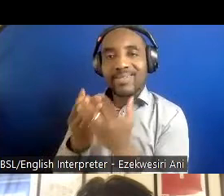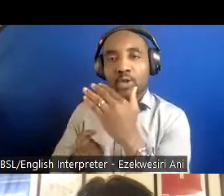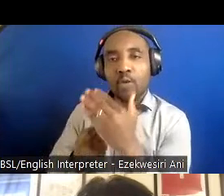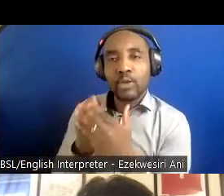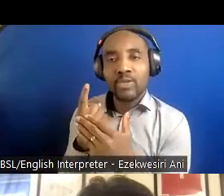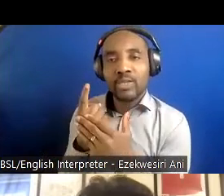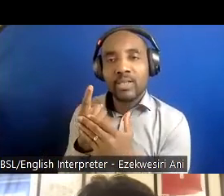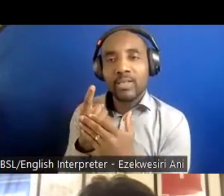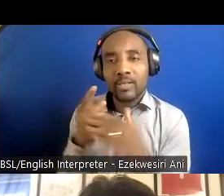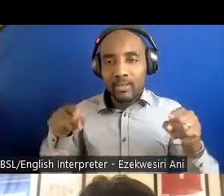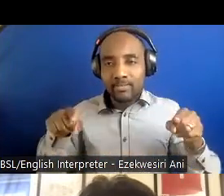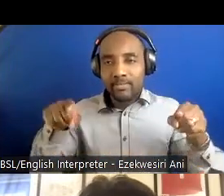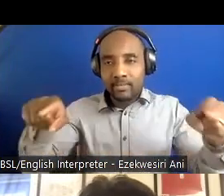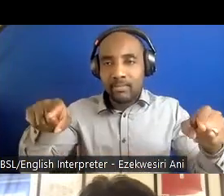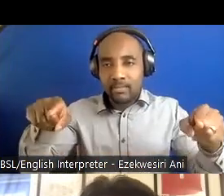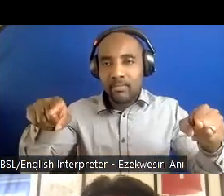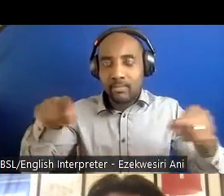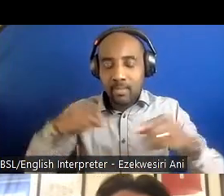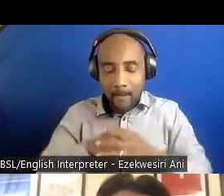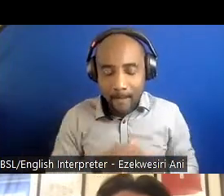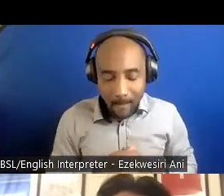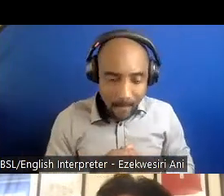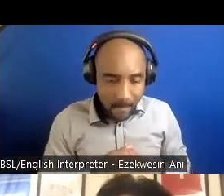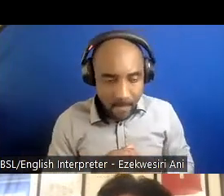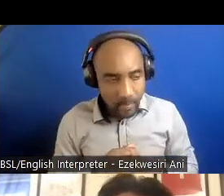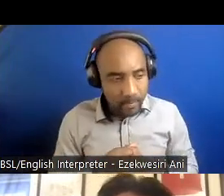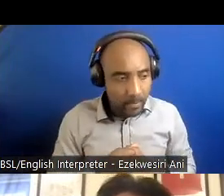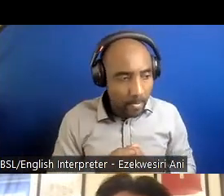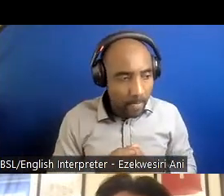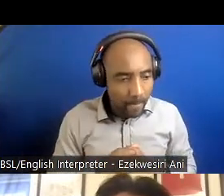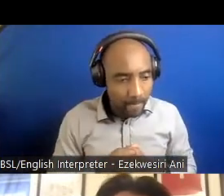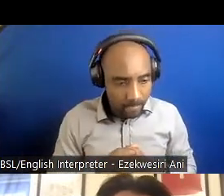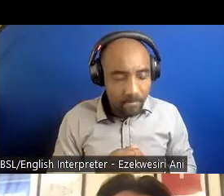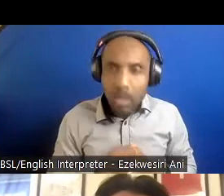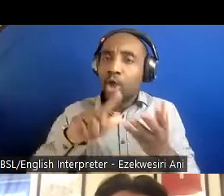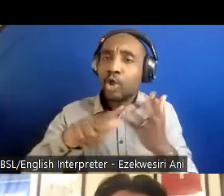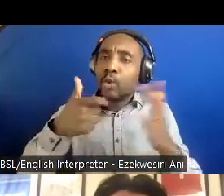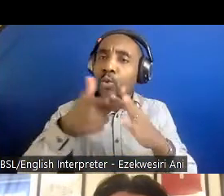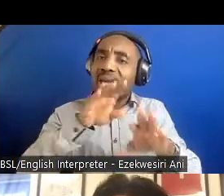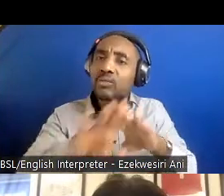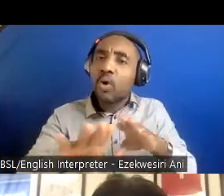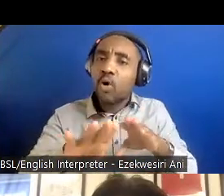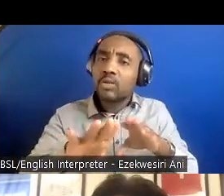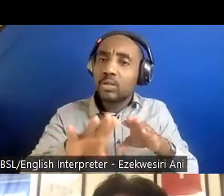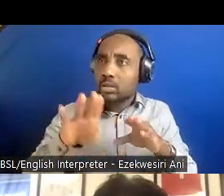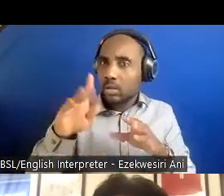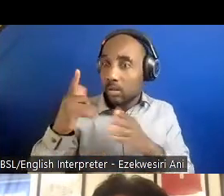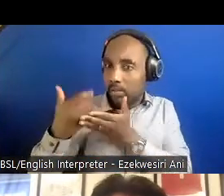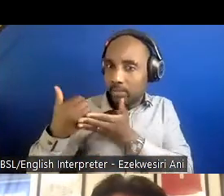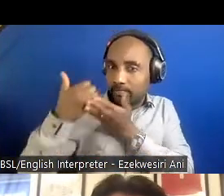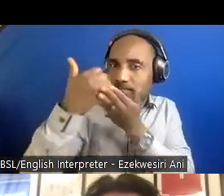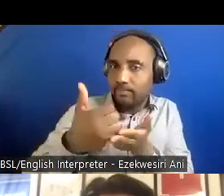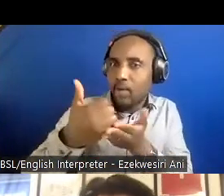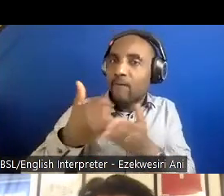highest levels of sport. We're working closely with UK Sport, our arm's length body for elite sport in the